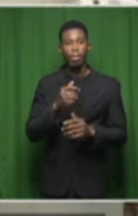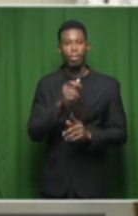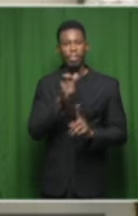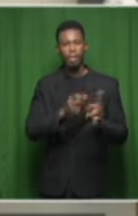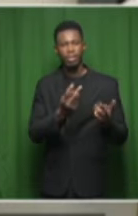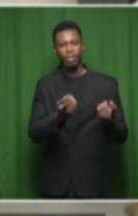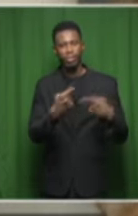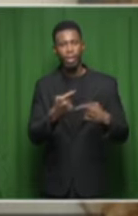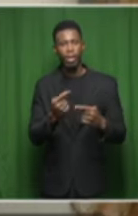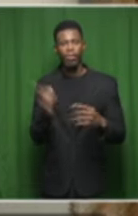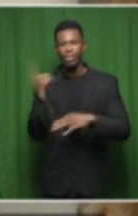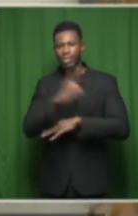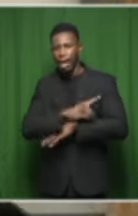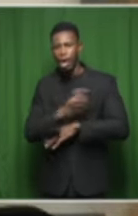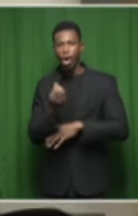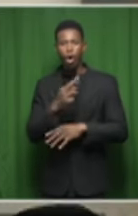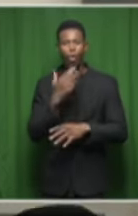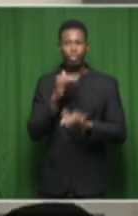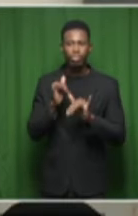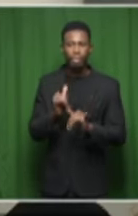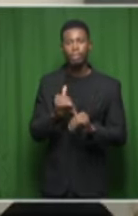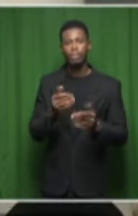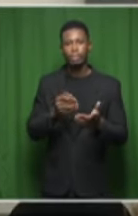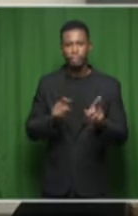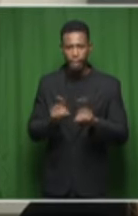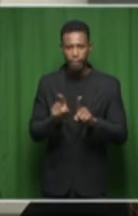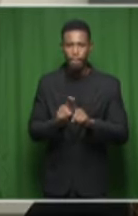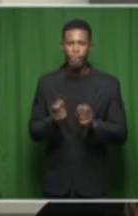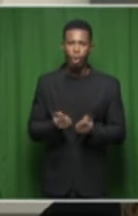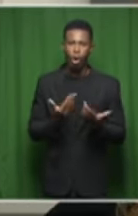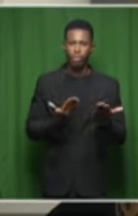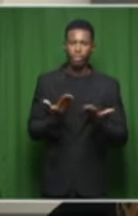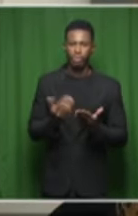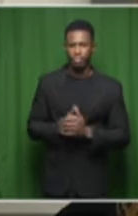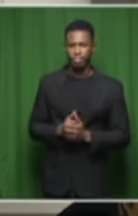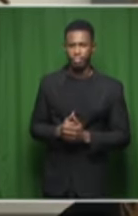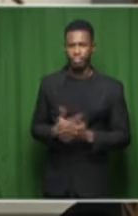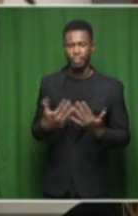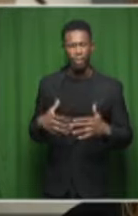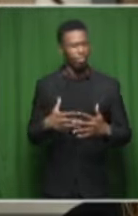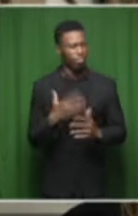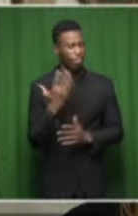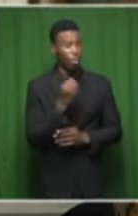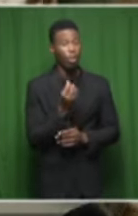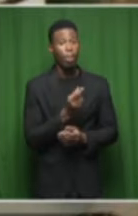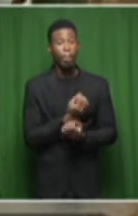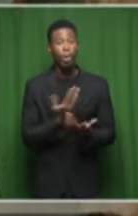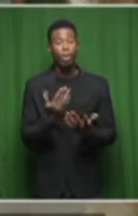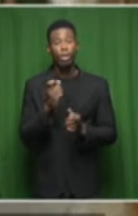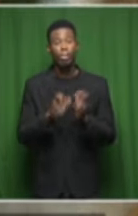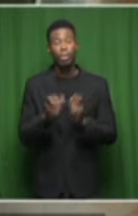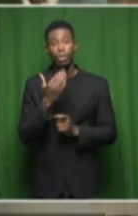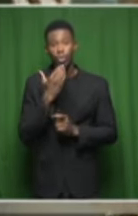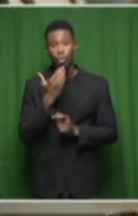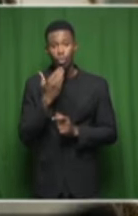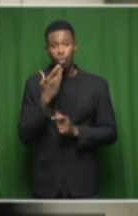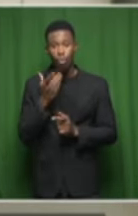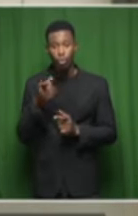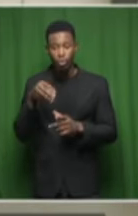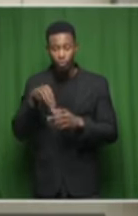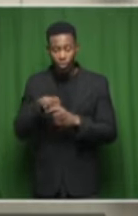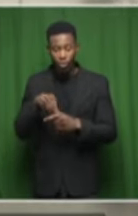services. Before I let you go, I think what is beautiful for me is that most of the healthcare workers also reside in the